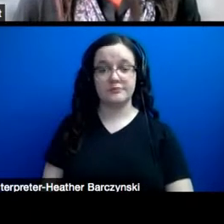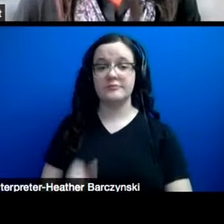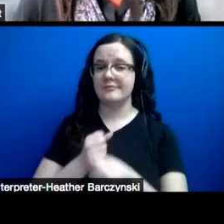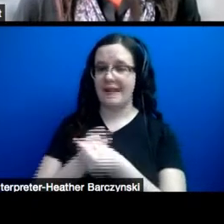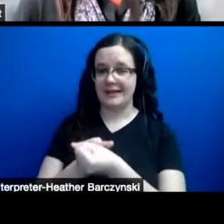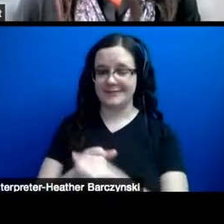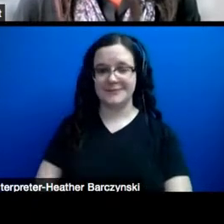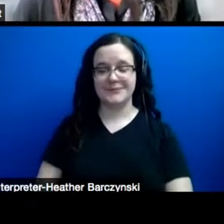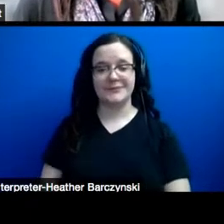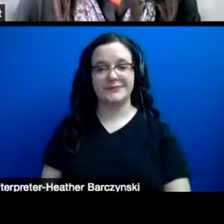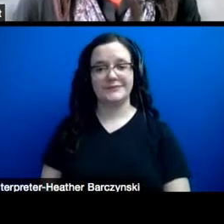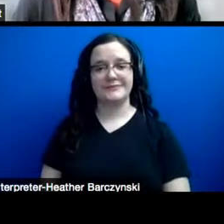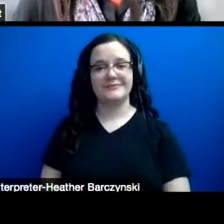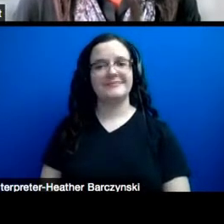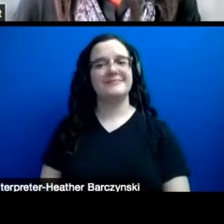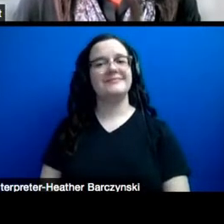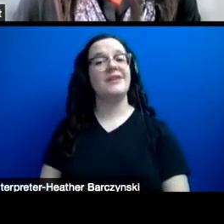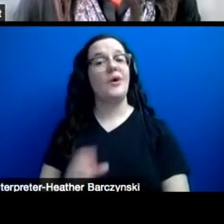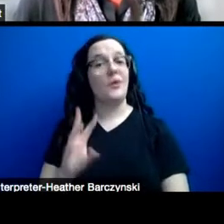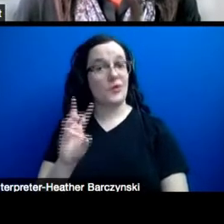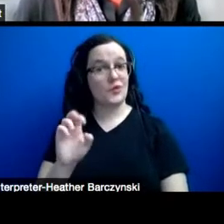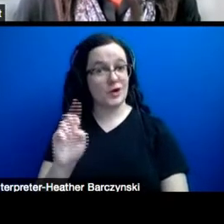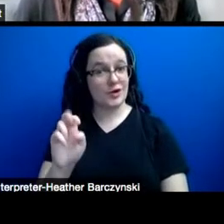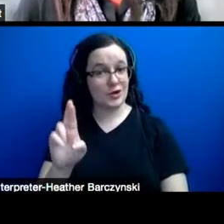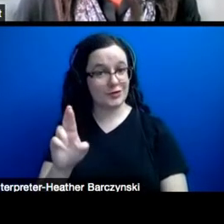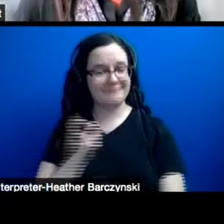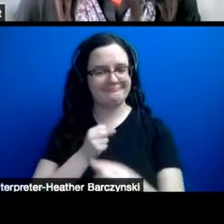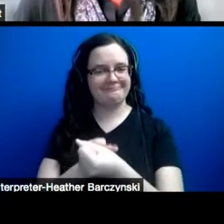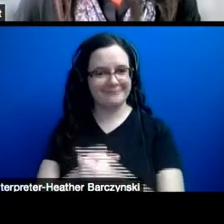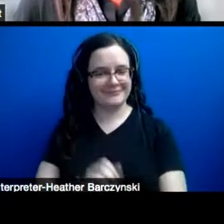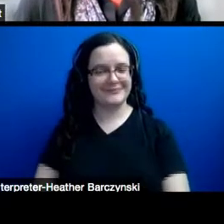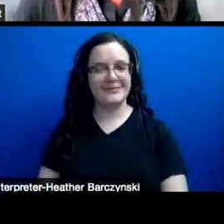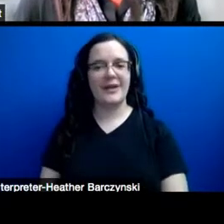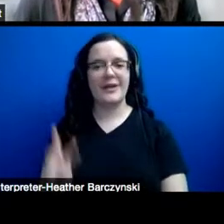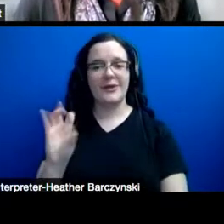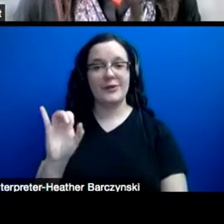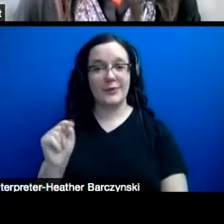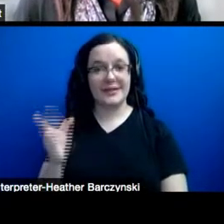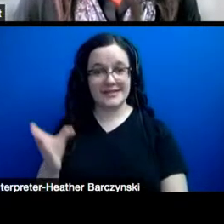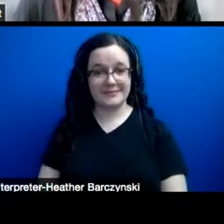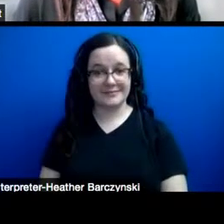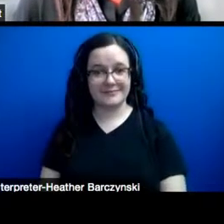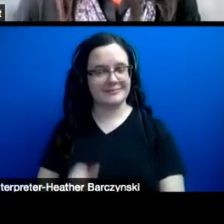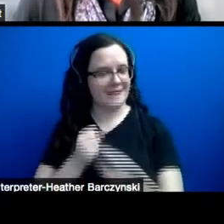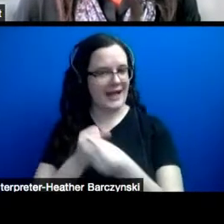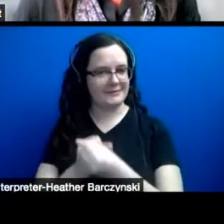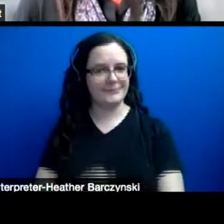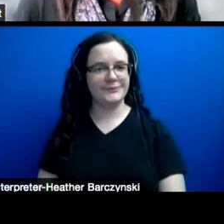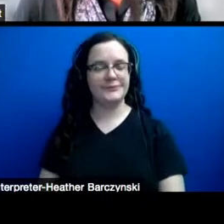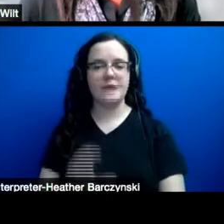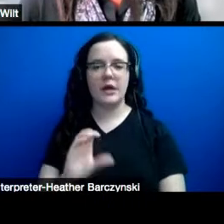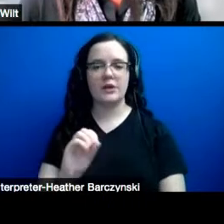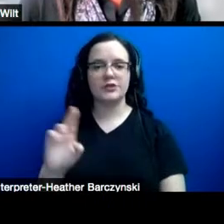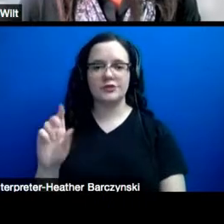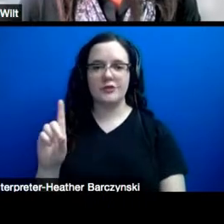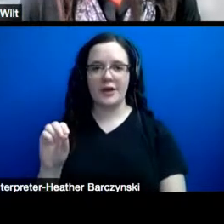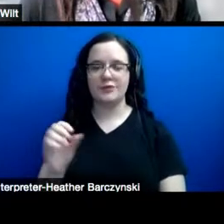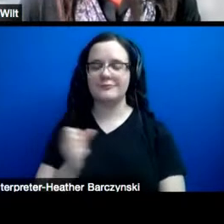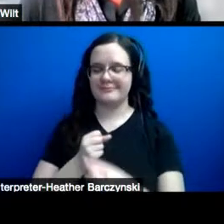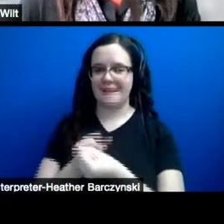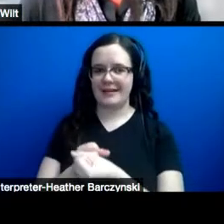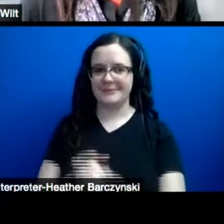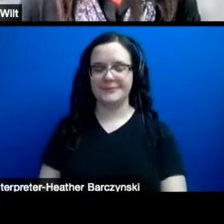Aye. Councilmember Warner, Aye. Councilmember Wilt, Aye. Councilmember Corrado,